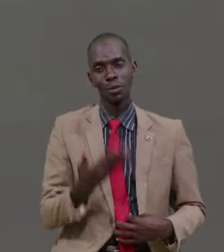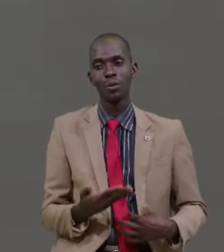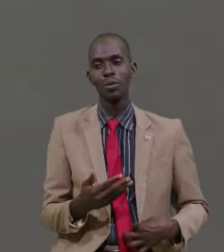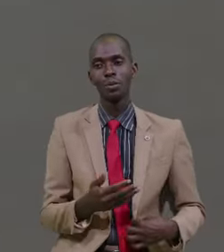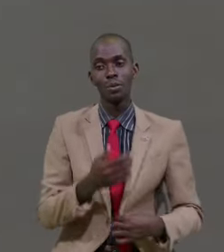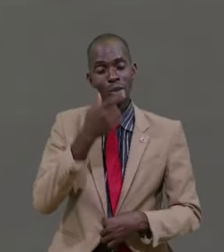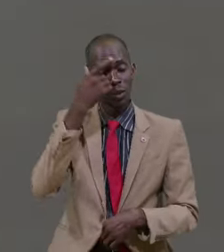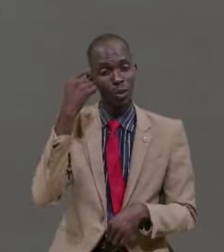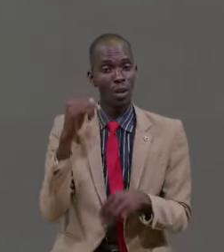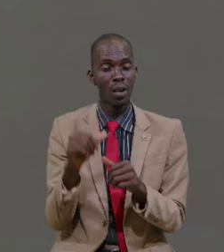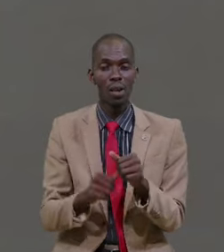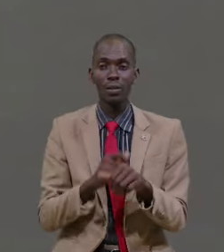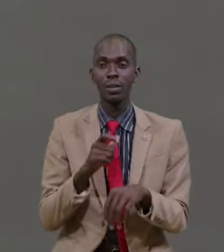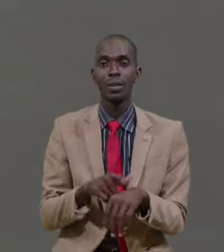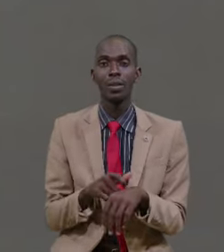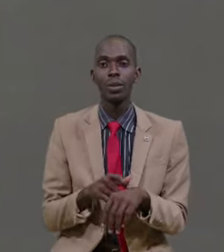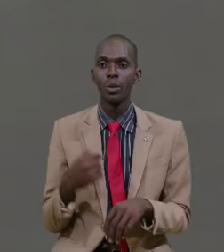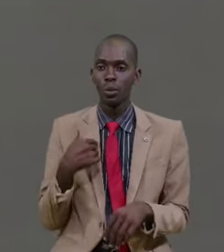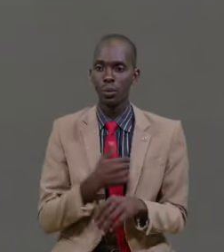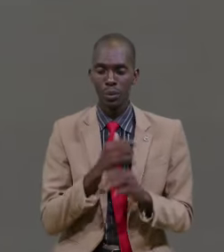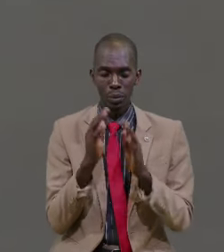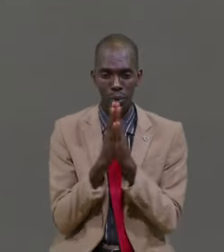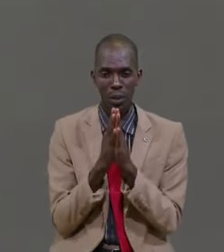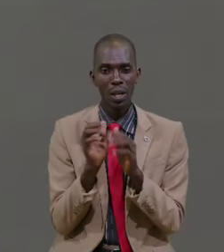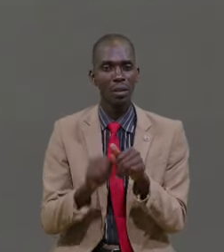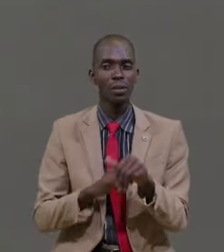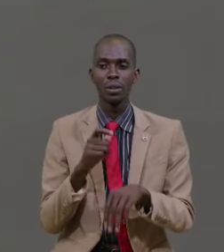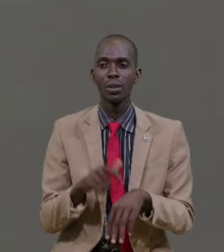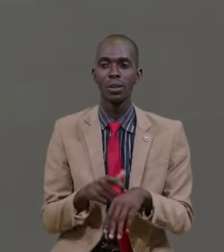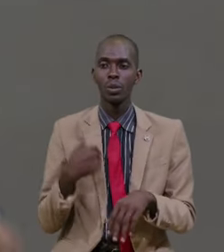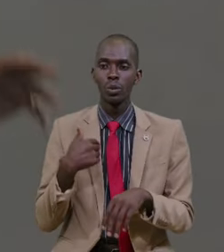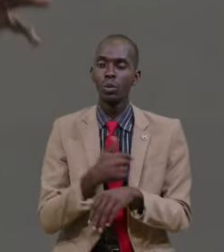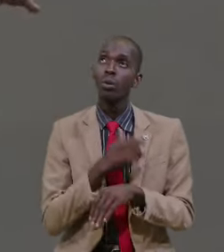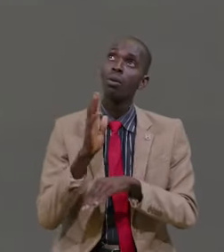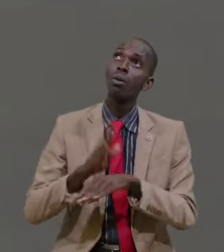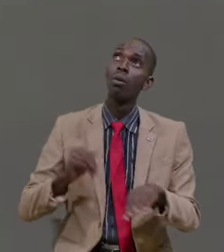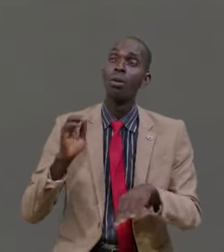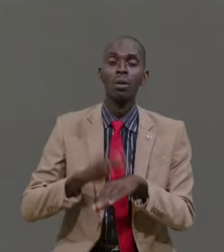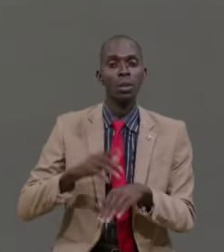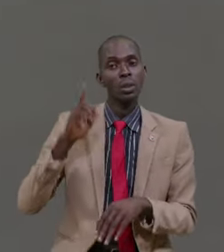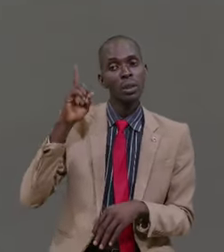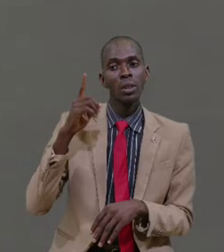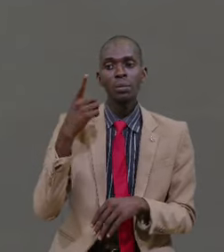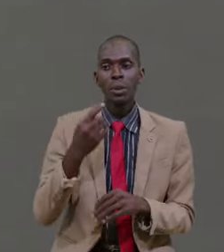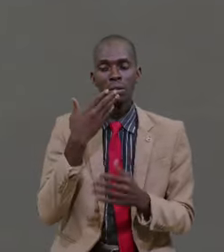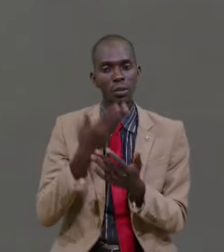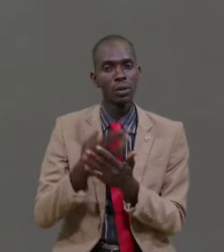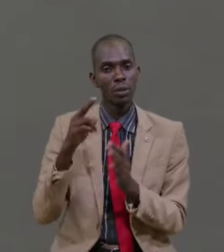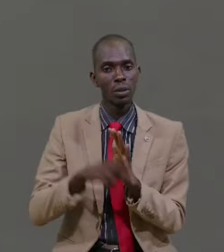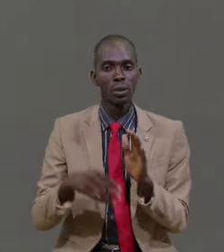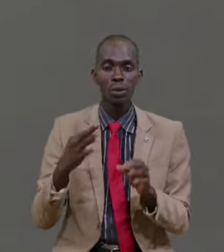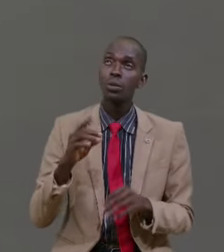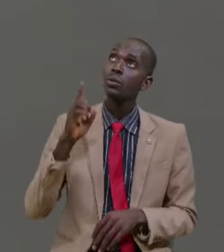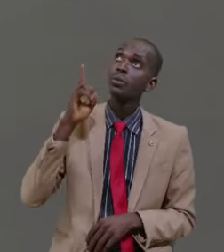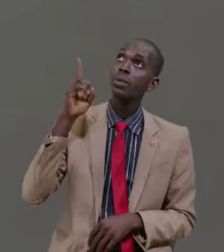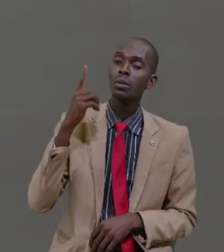every time we pray, every time we call on him, the goodness of healing, the